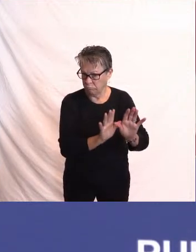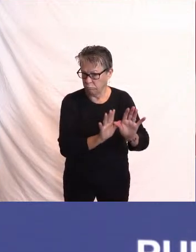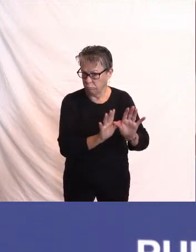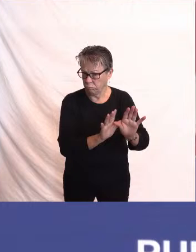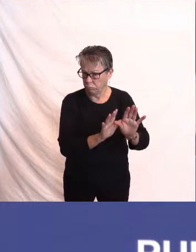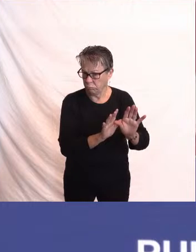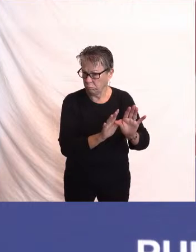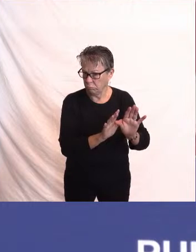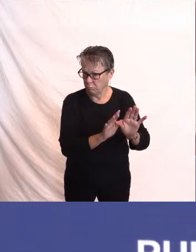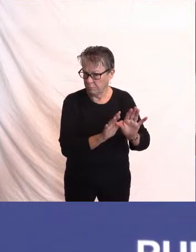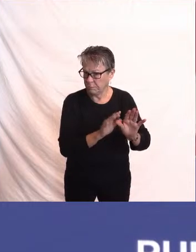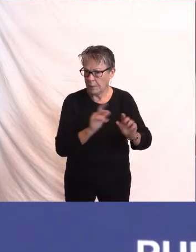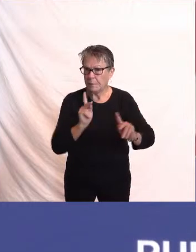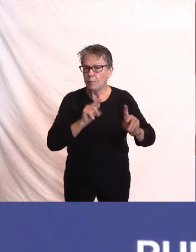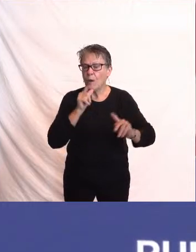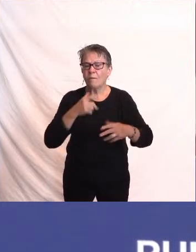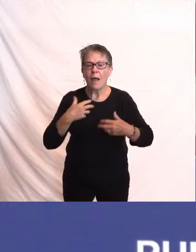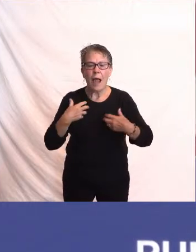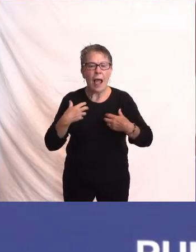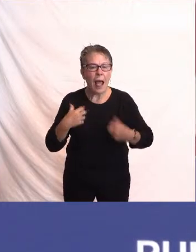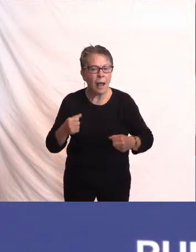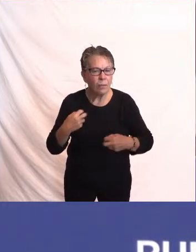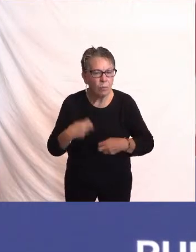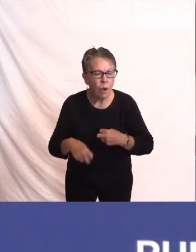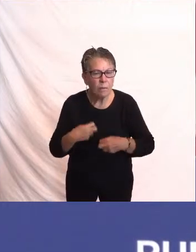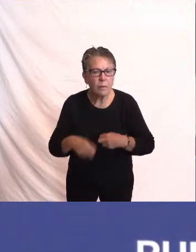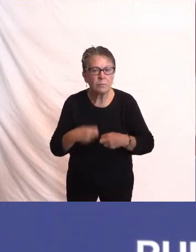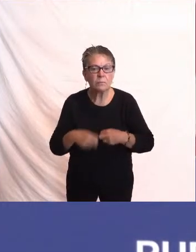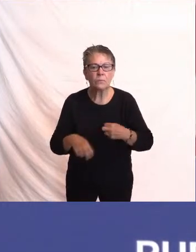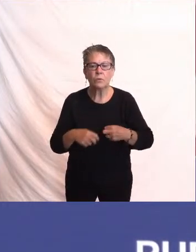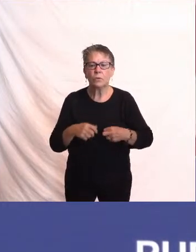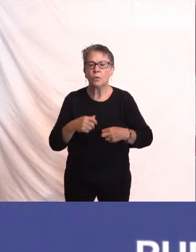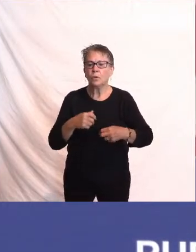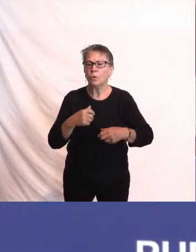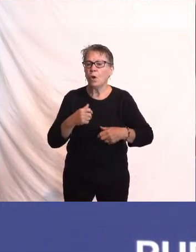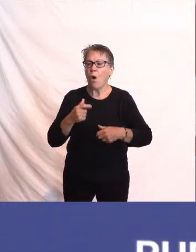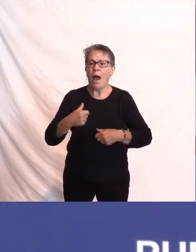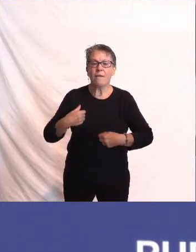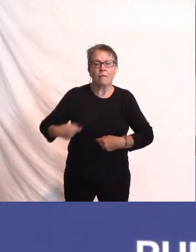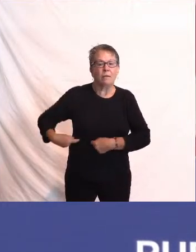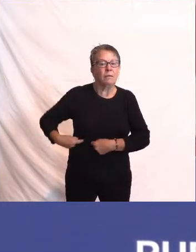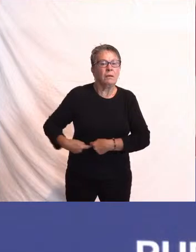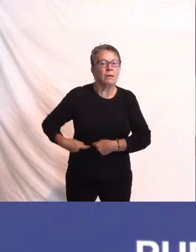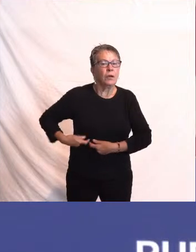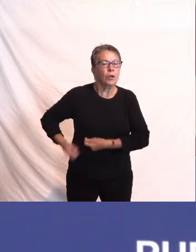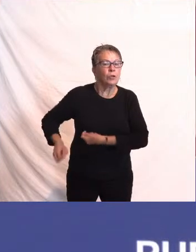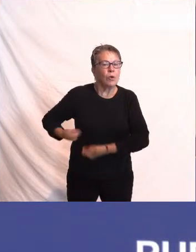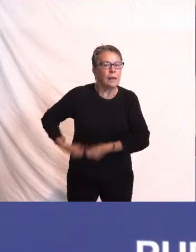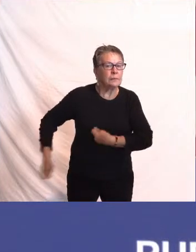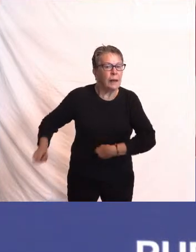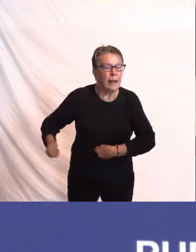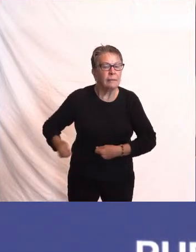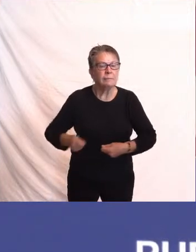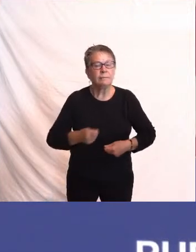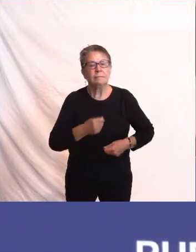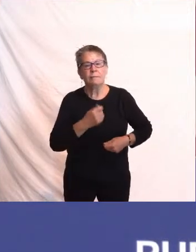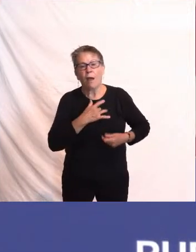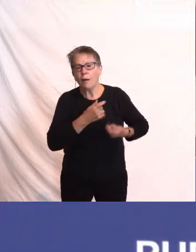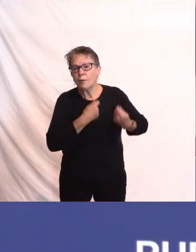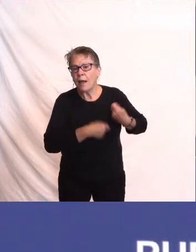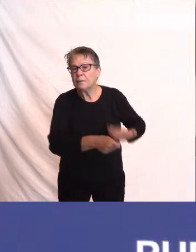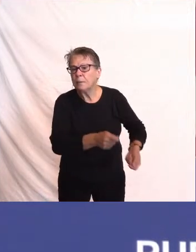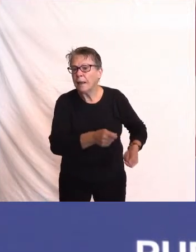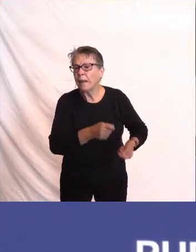transplant individuals. The Pfizer actually is both their third dose and booster, and that's